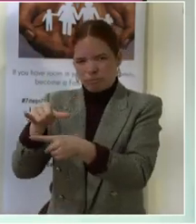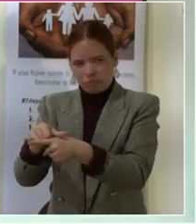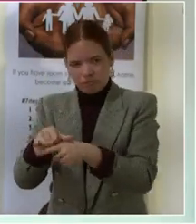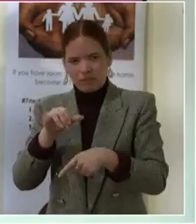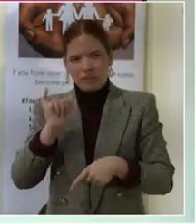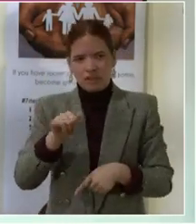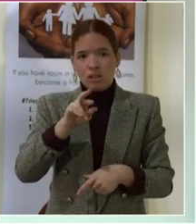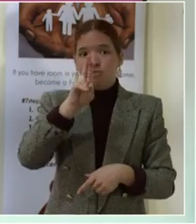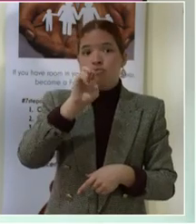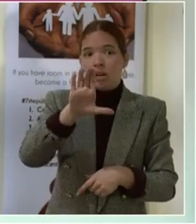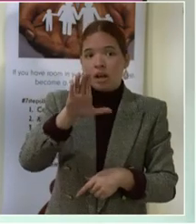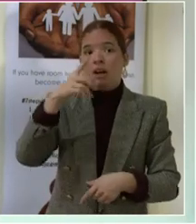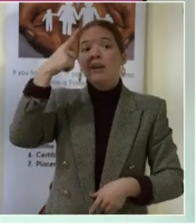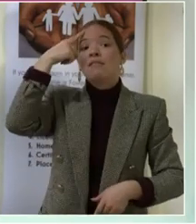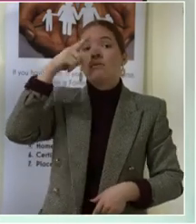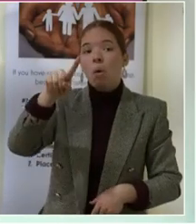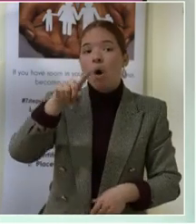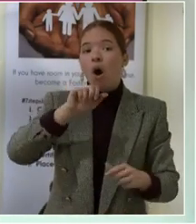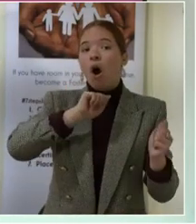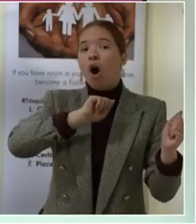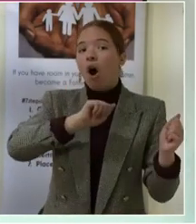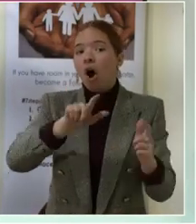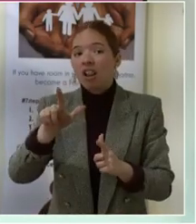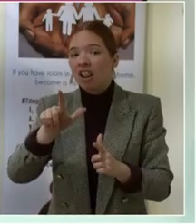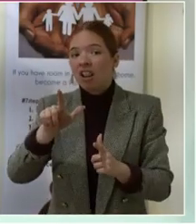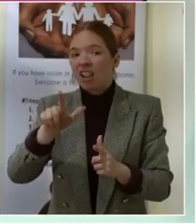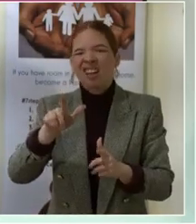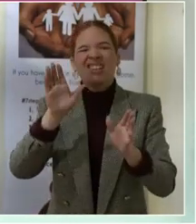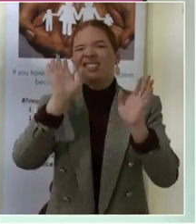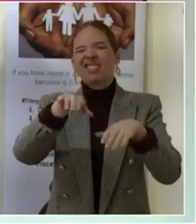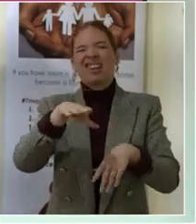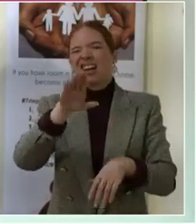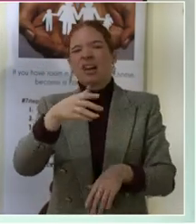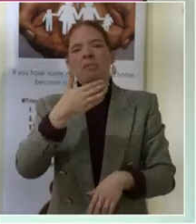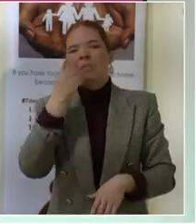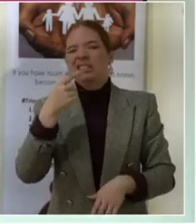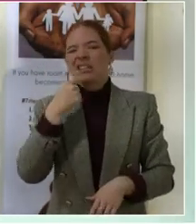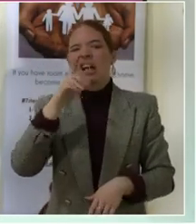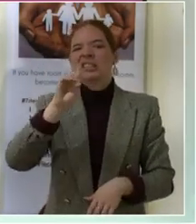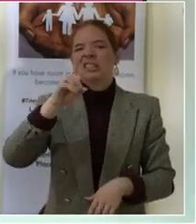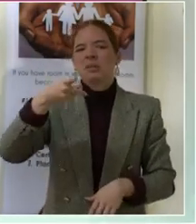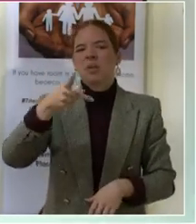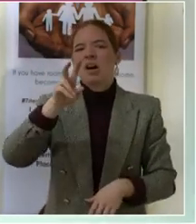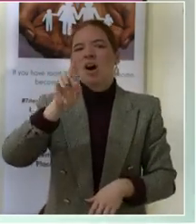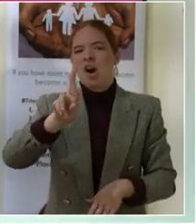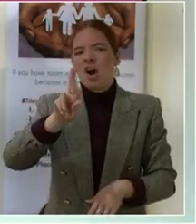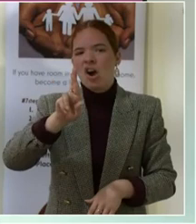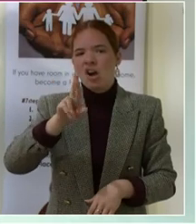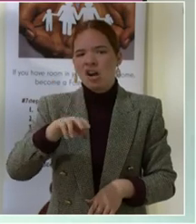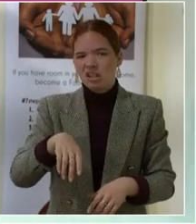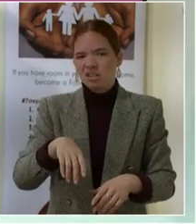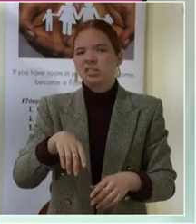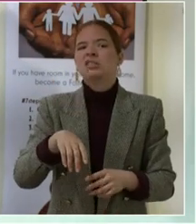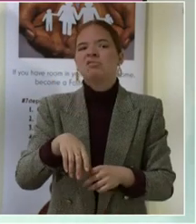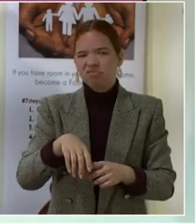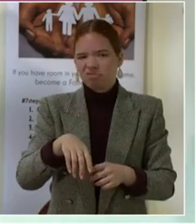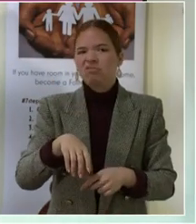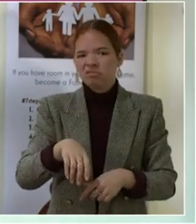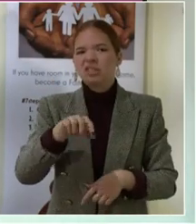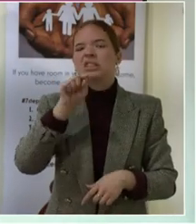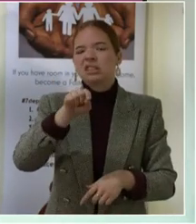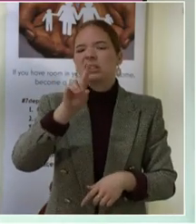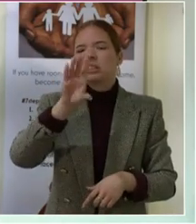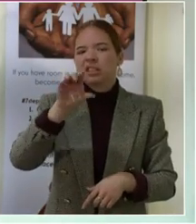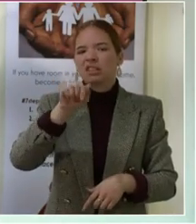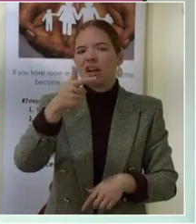recforallgrants.splashthat.com. So a tongue twister, but if you go to dpr.dc.gov, that'll take you to where you need to go to learn more information. So really excited about